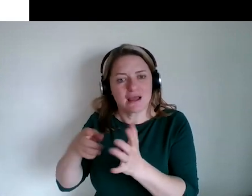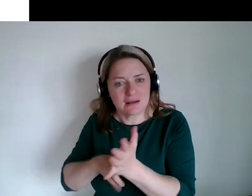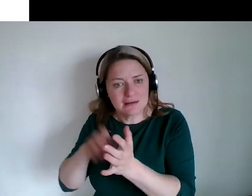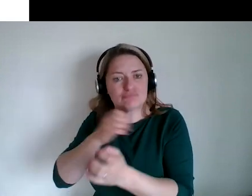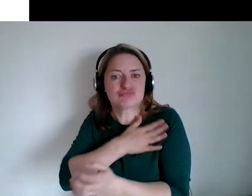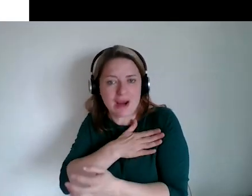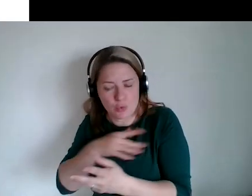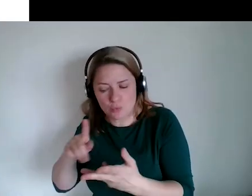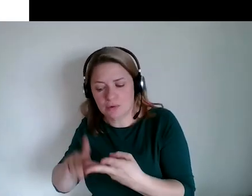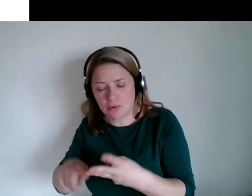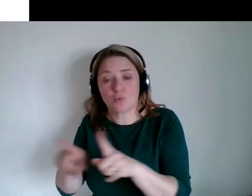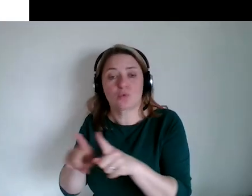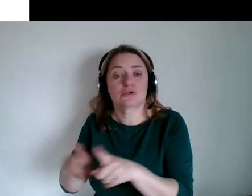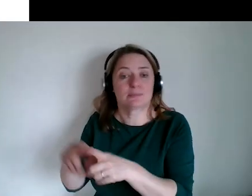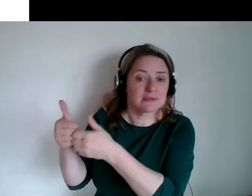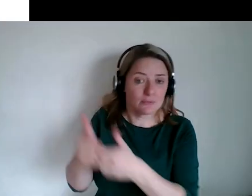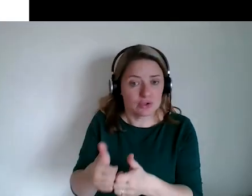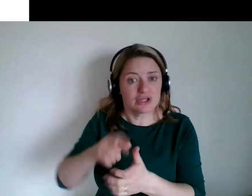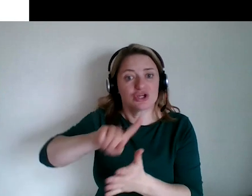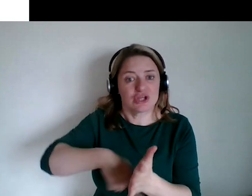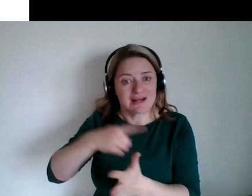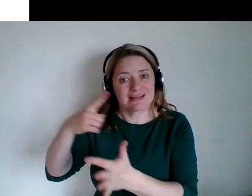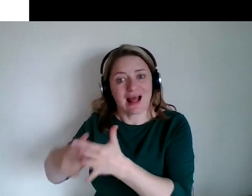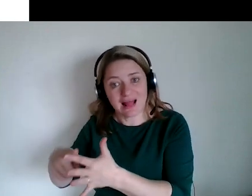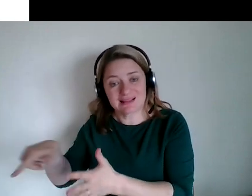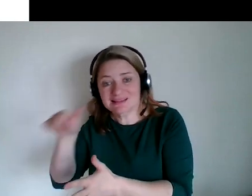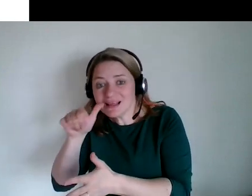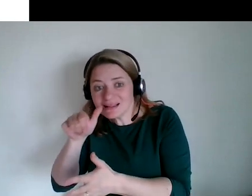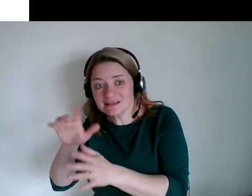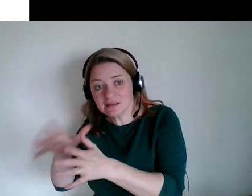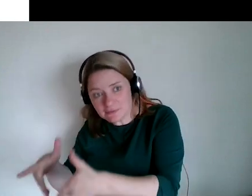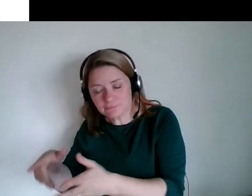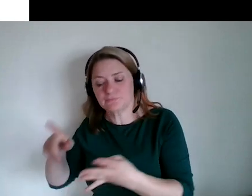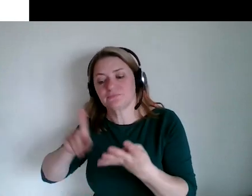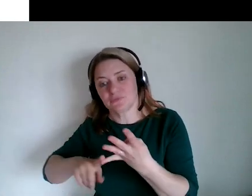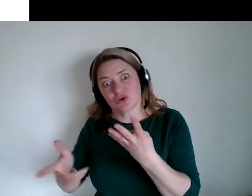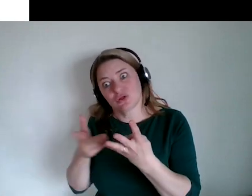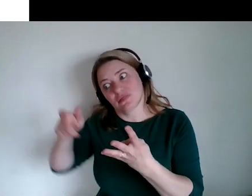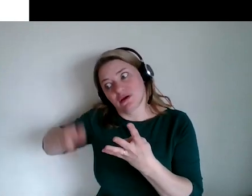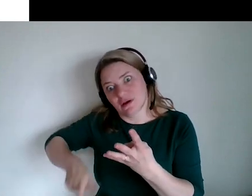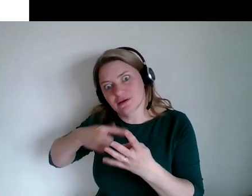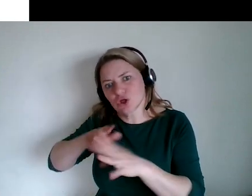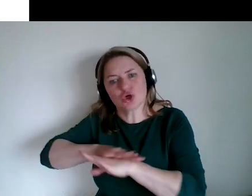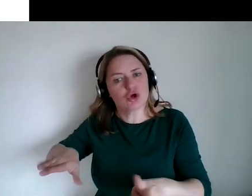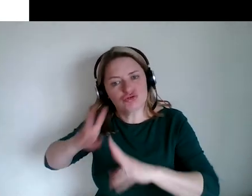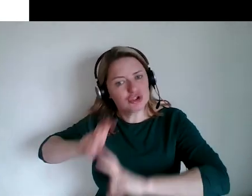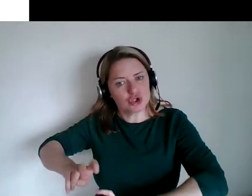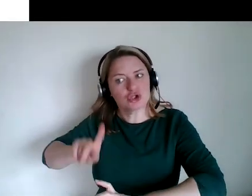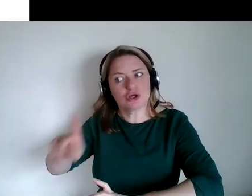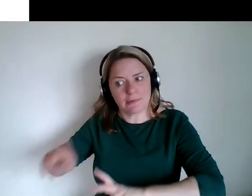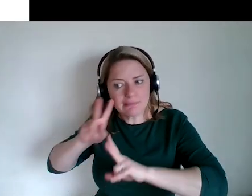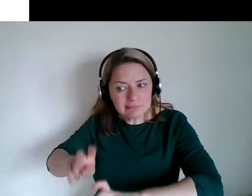by Janice Ellis, who is a professor of dental education, and Brian Burford, who is a non-clinician and researcher in medical